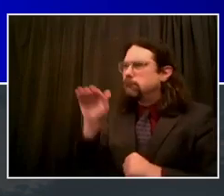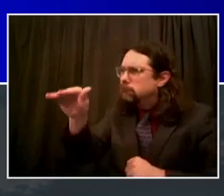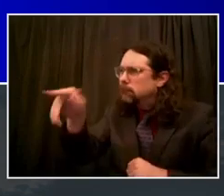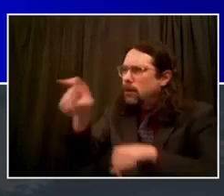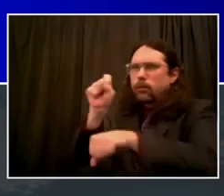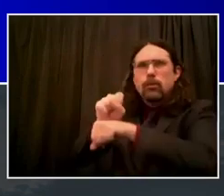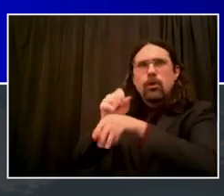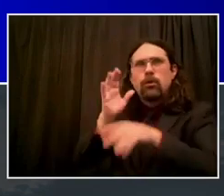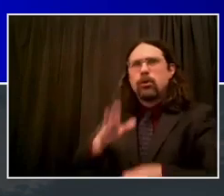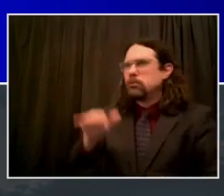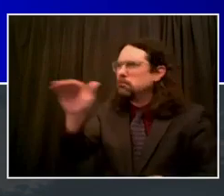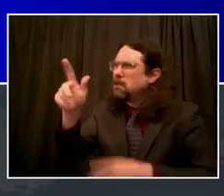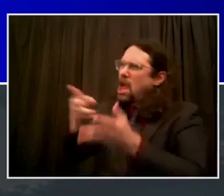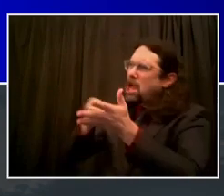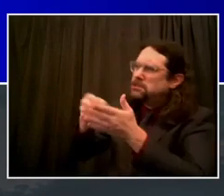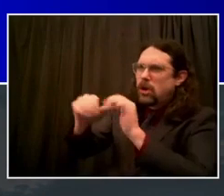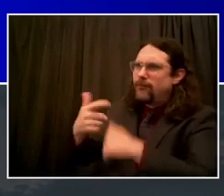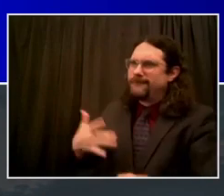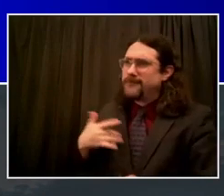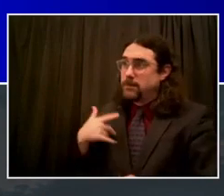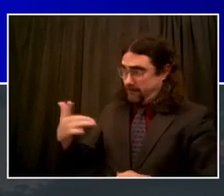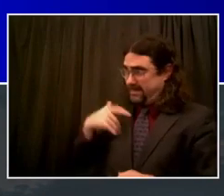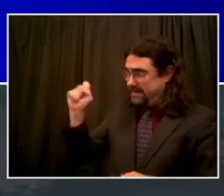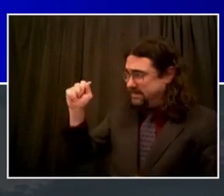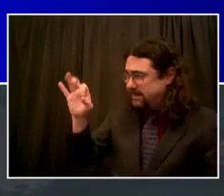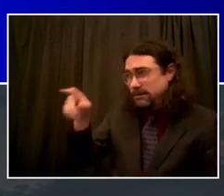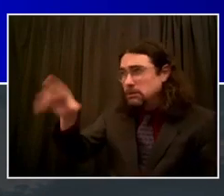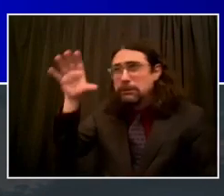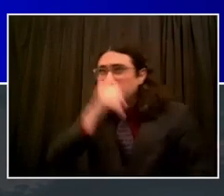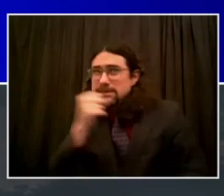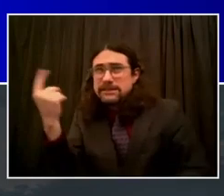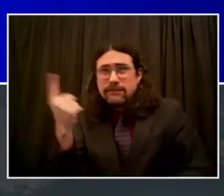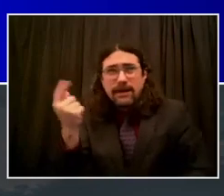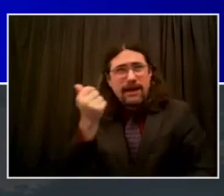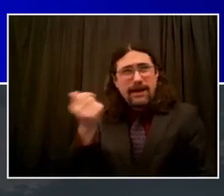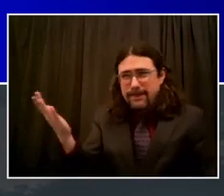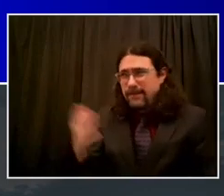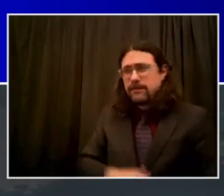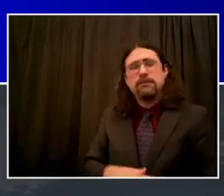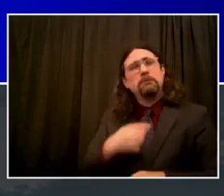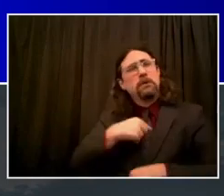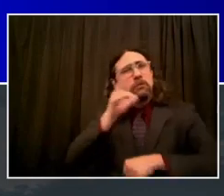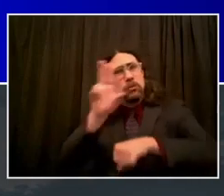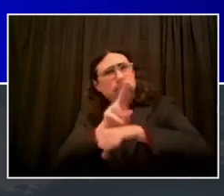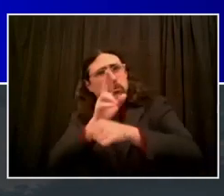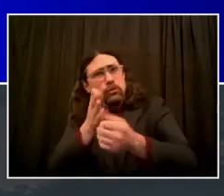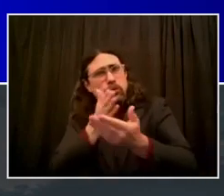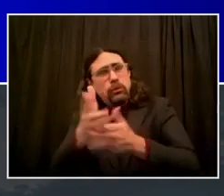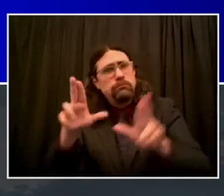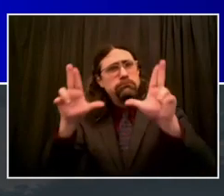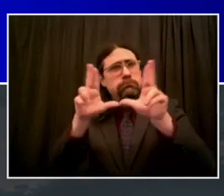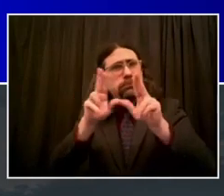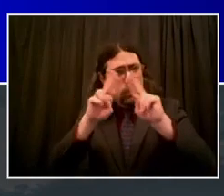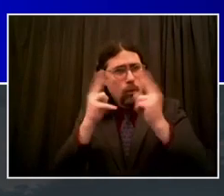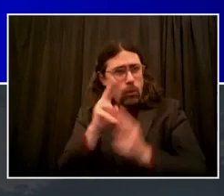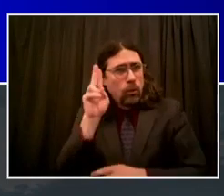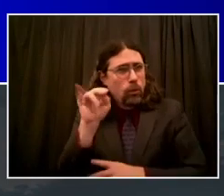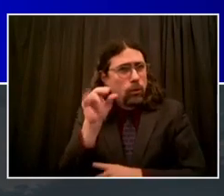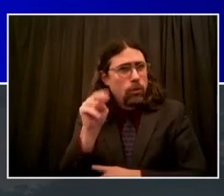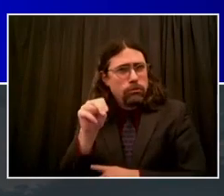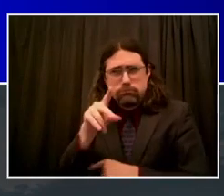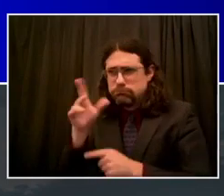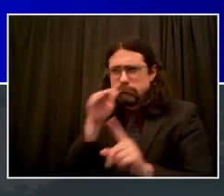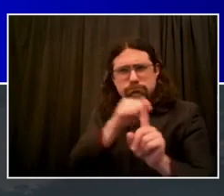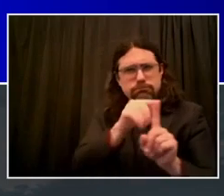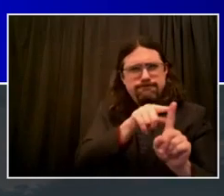constantly talking to working people about what they're experiencing. We're going to be working with all those organizations and out at the front line, going into